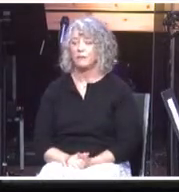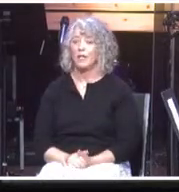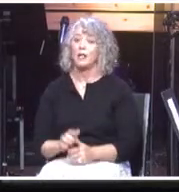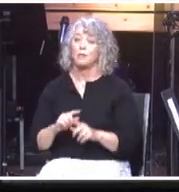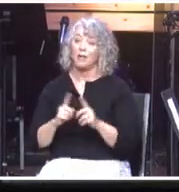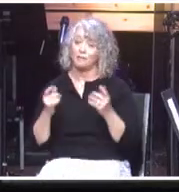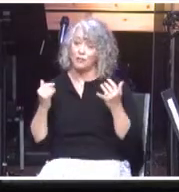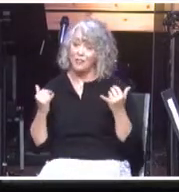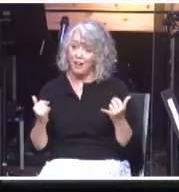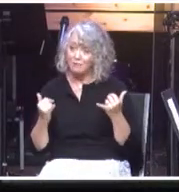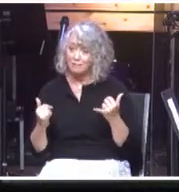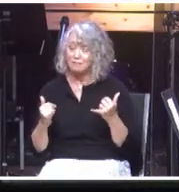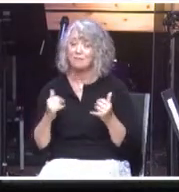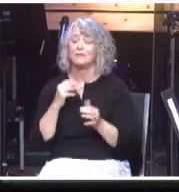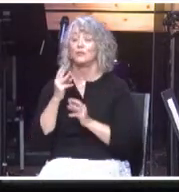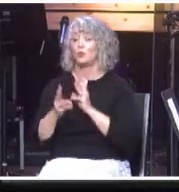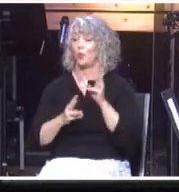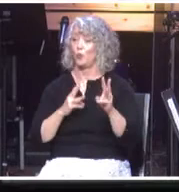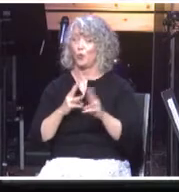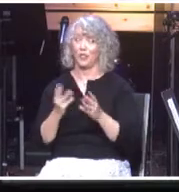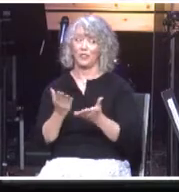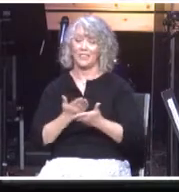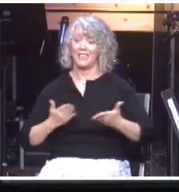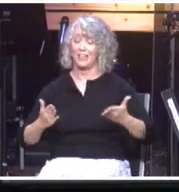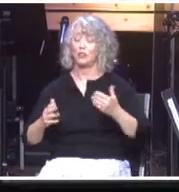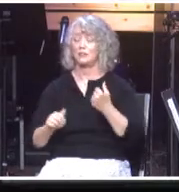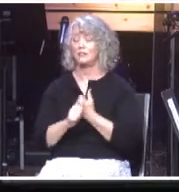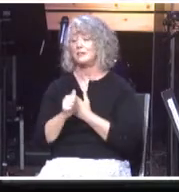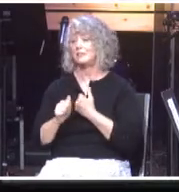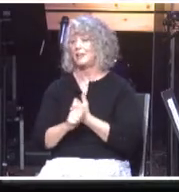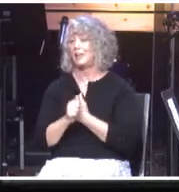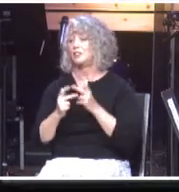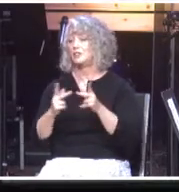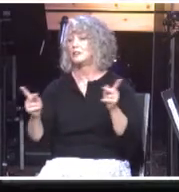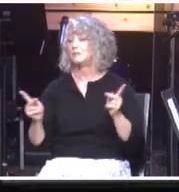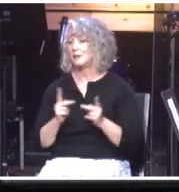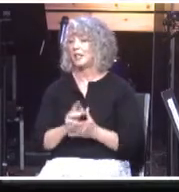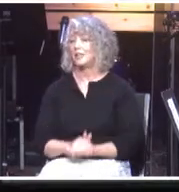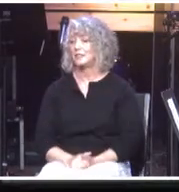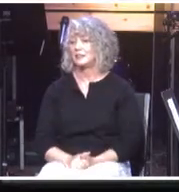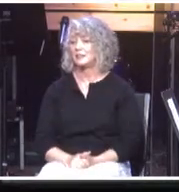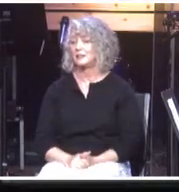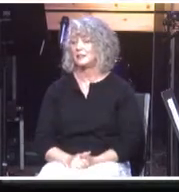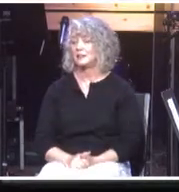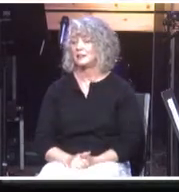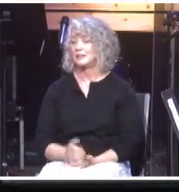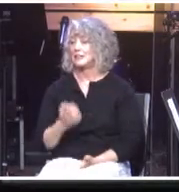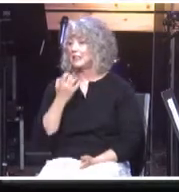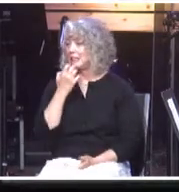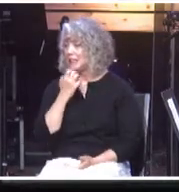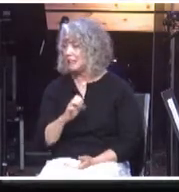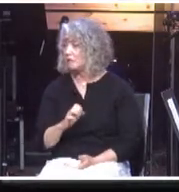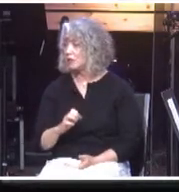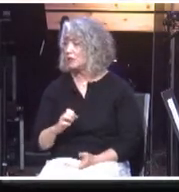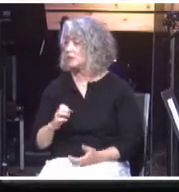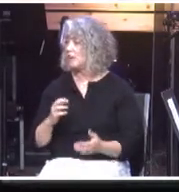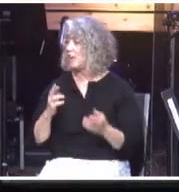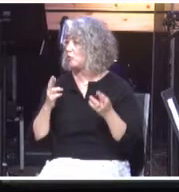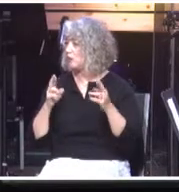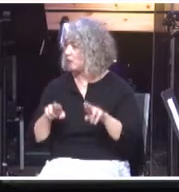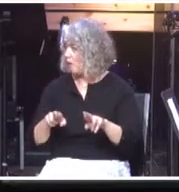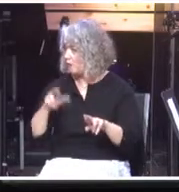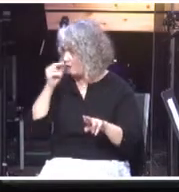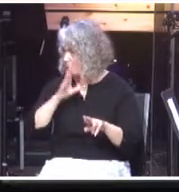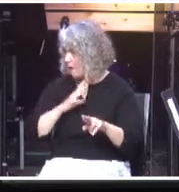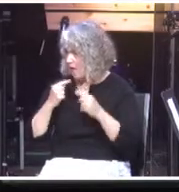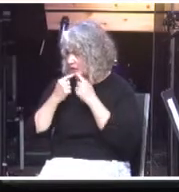Meanwhile, however, the world in which we live is a dangerous place. Evil and the consequences of man's